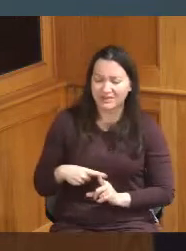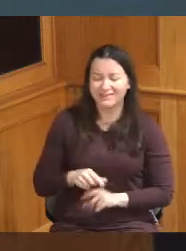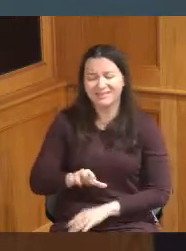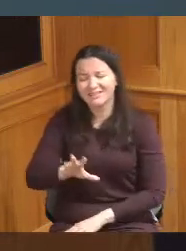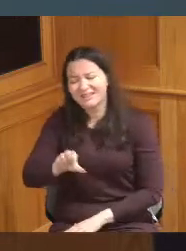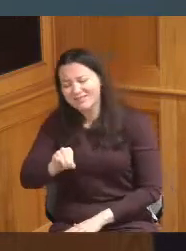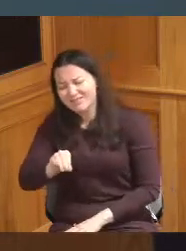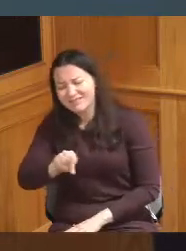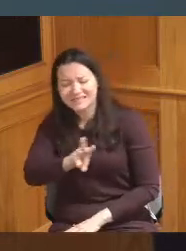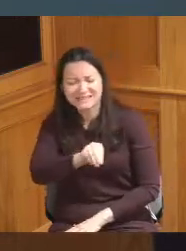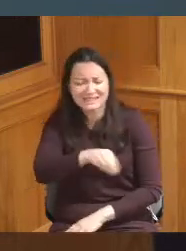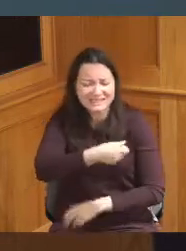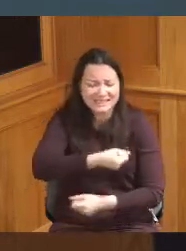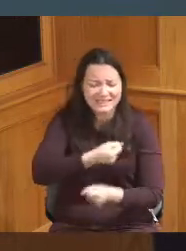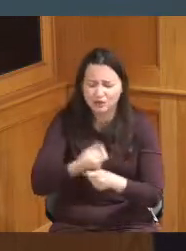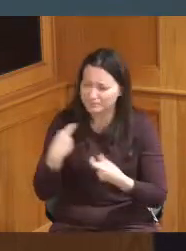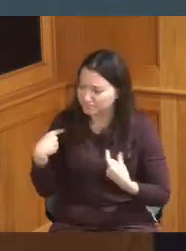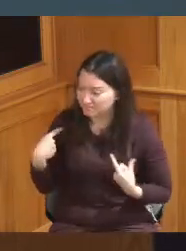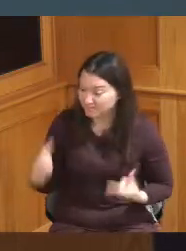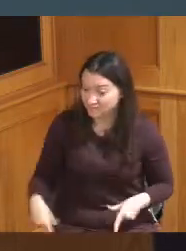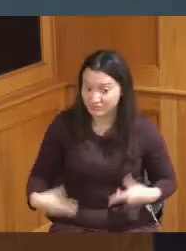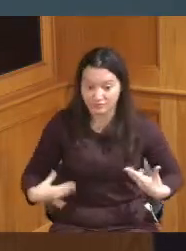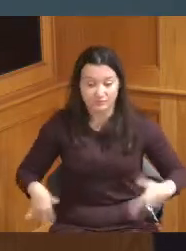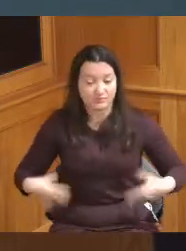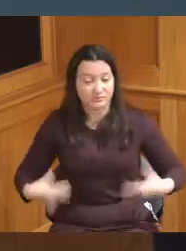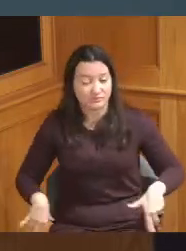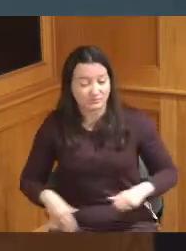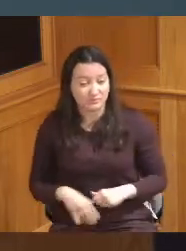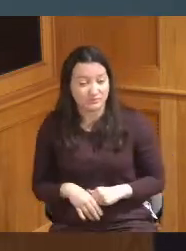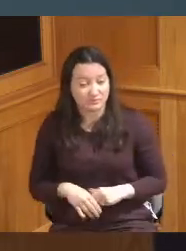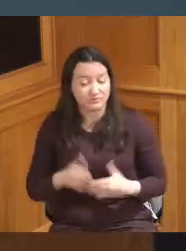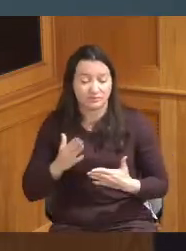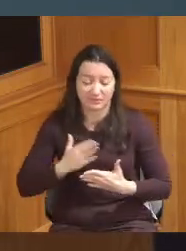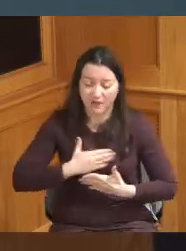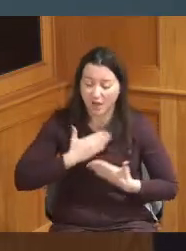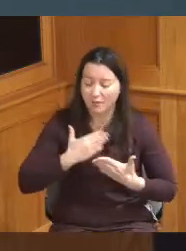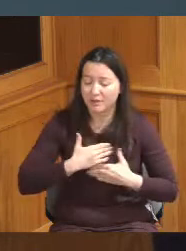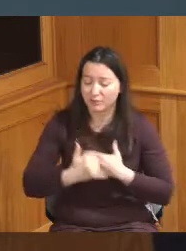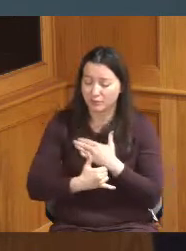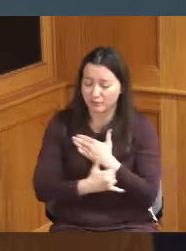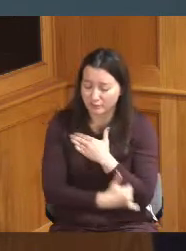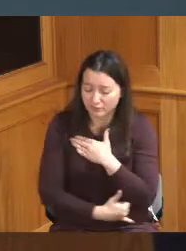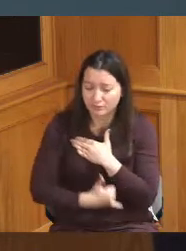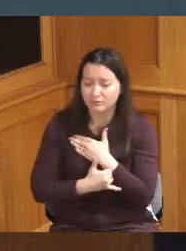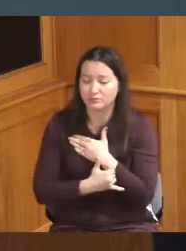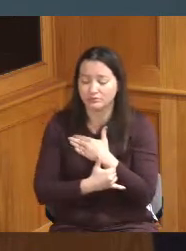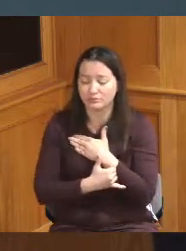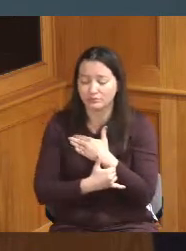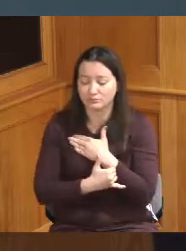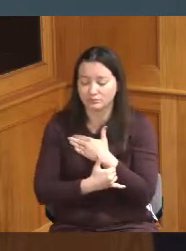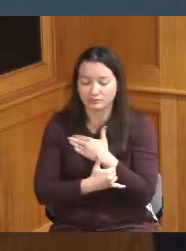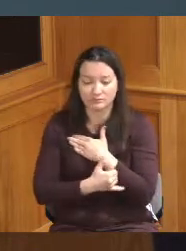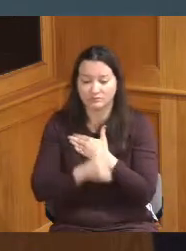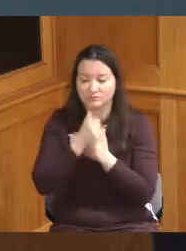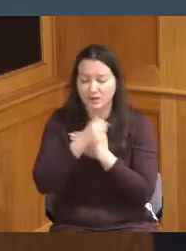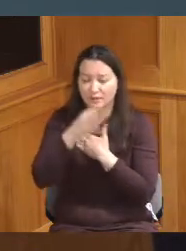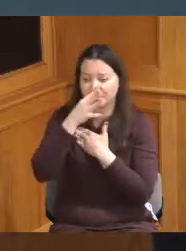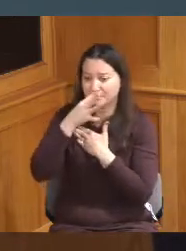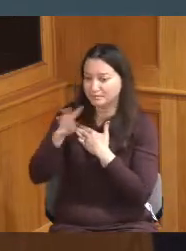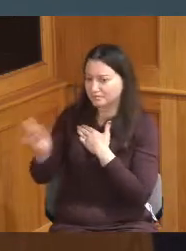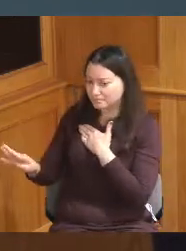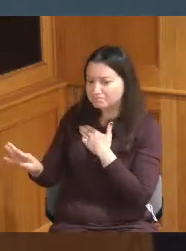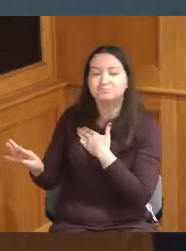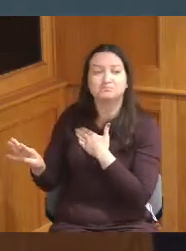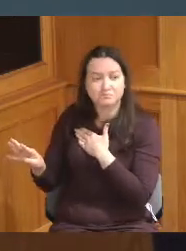50, 60 years. And so, you know, they were happy that the county is not leaving them behind